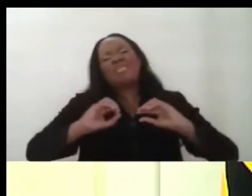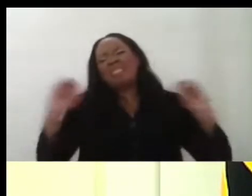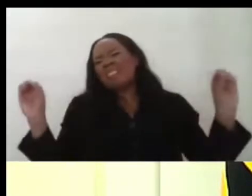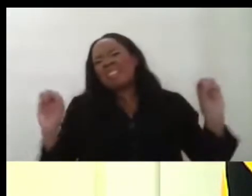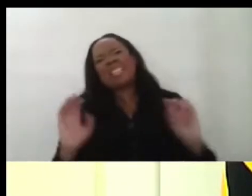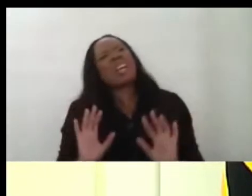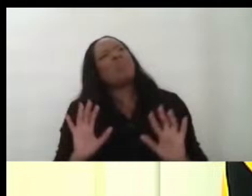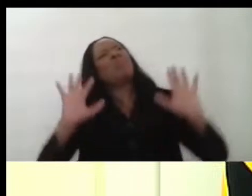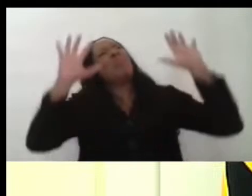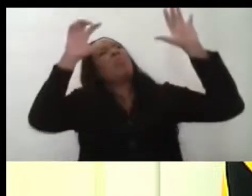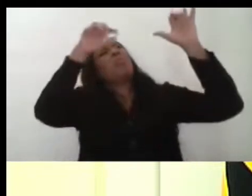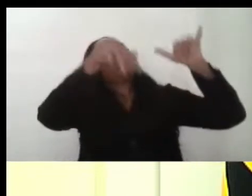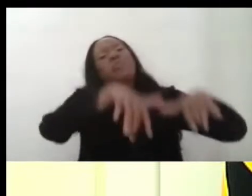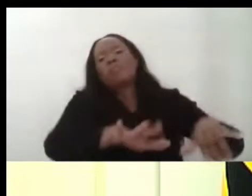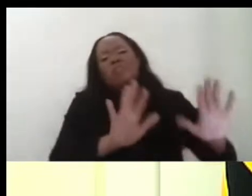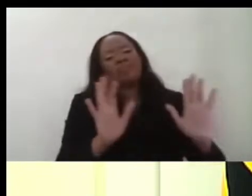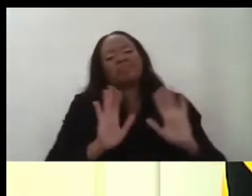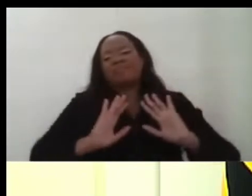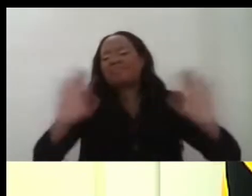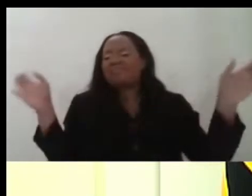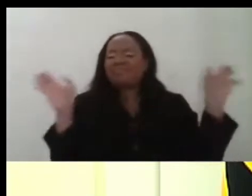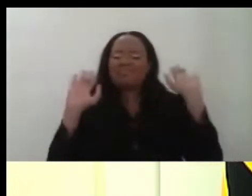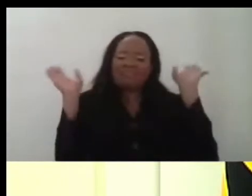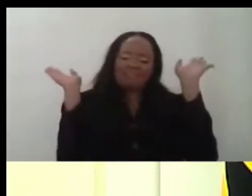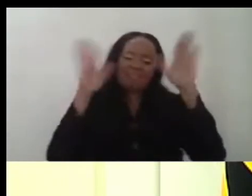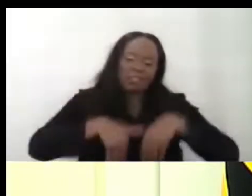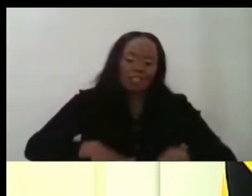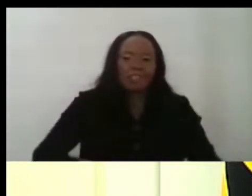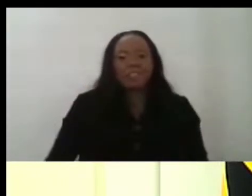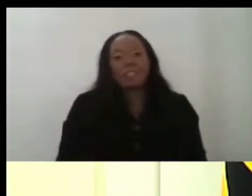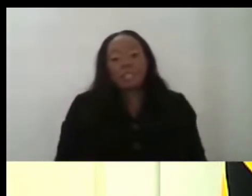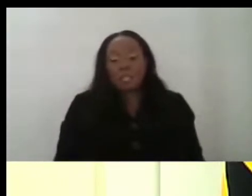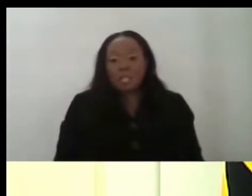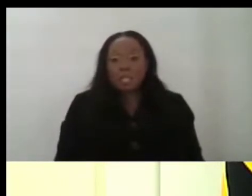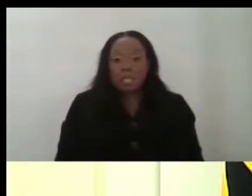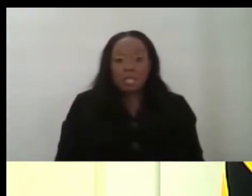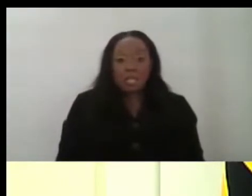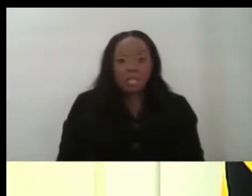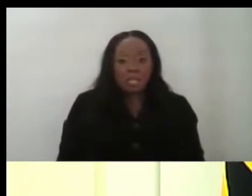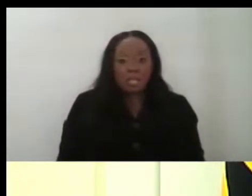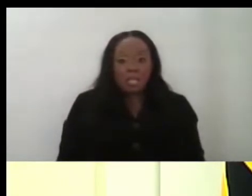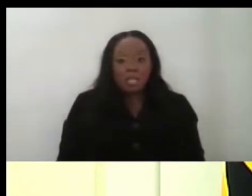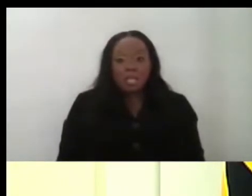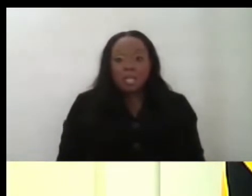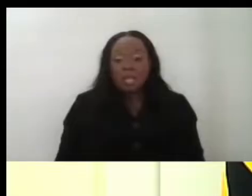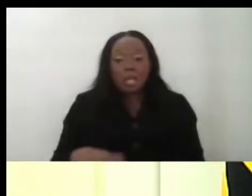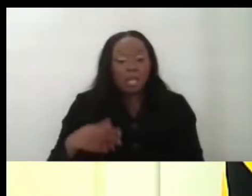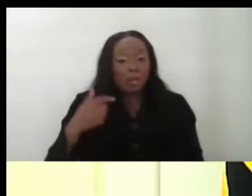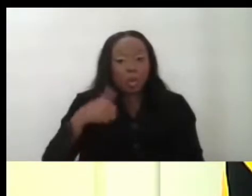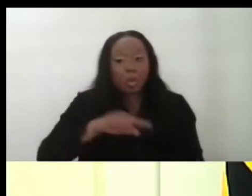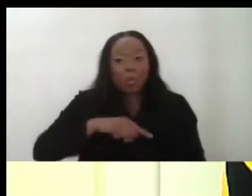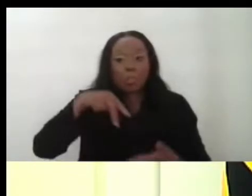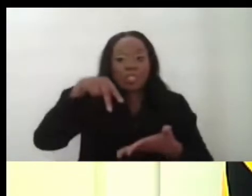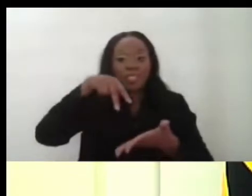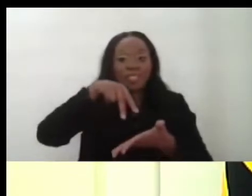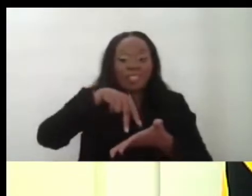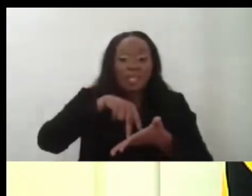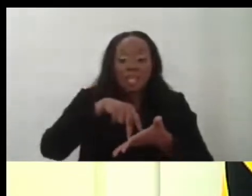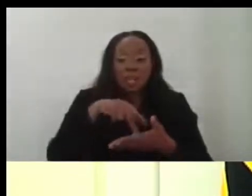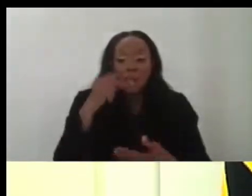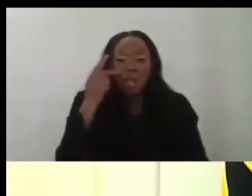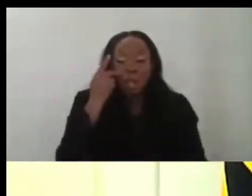wall. We were in the port, in the aftermath, and the waves rolled